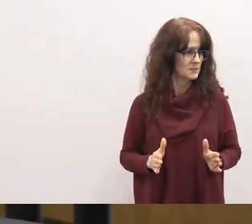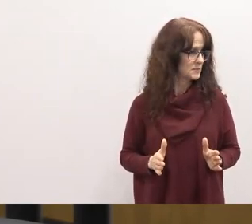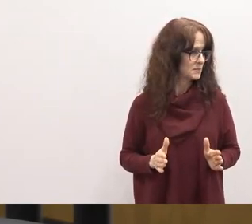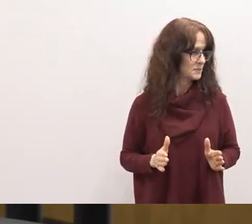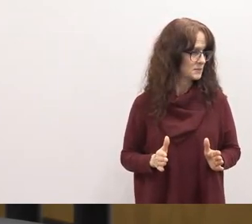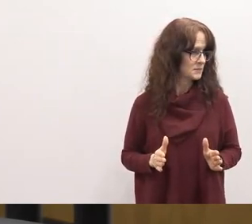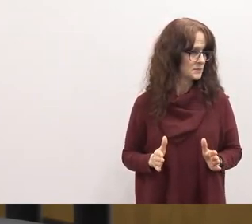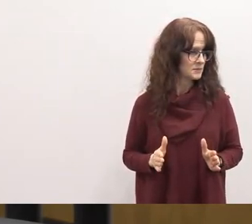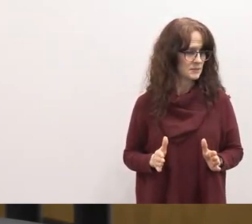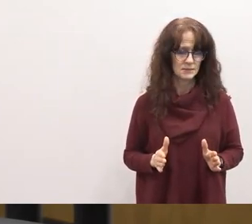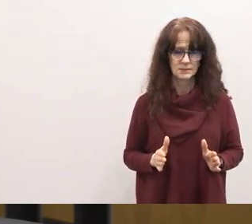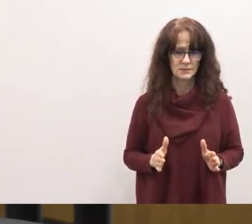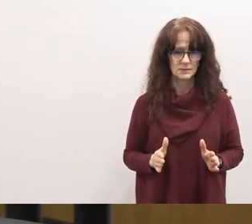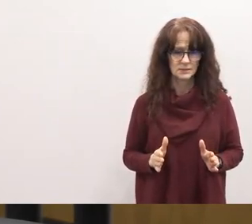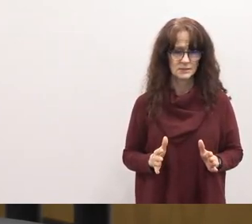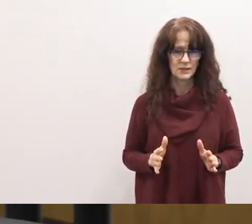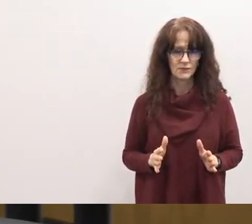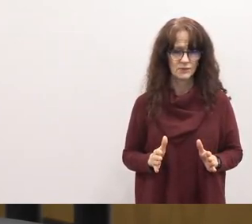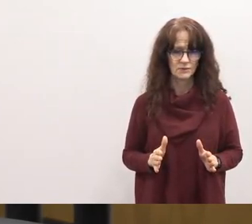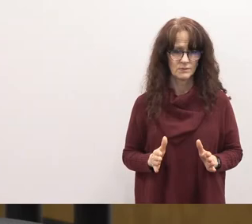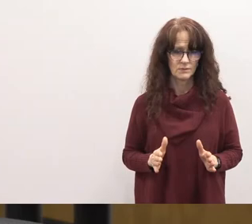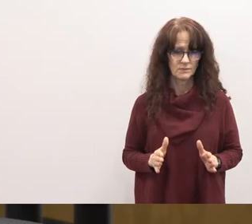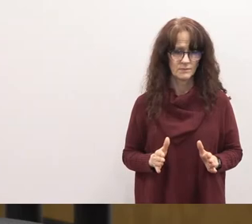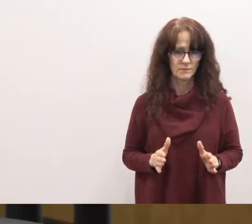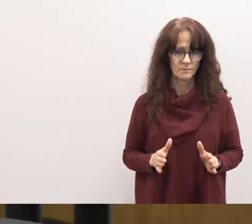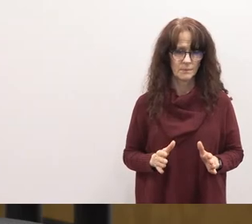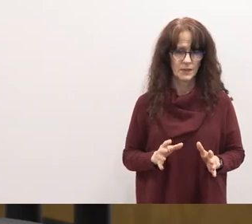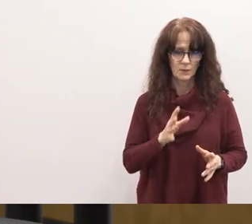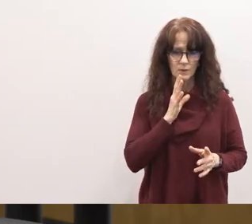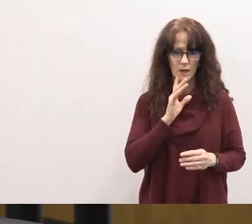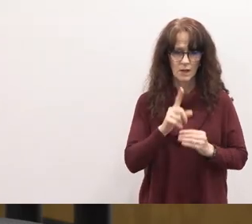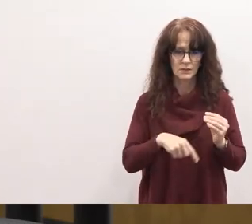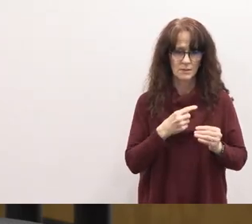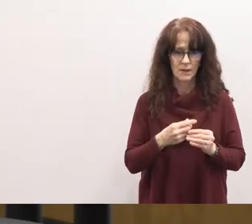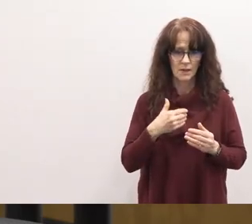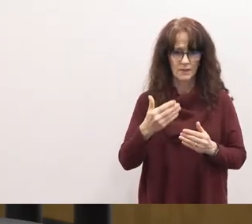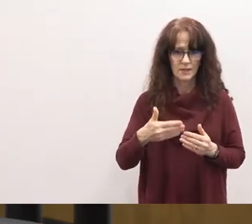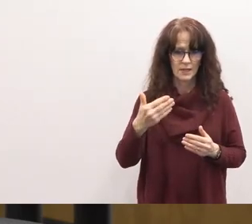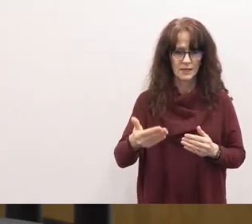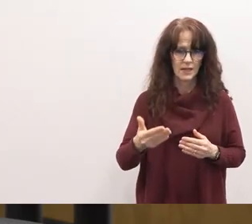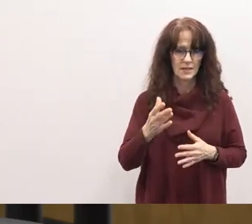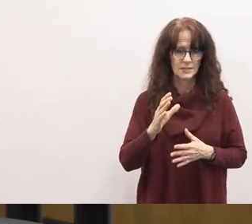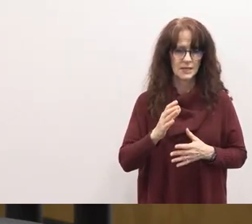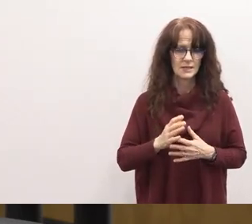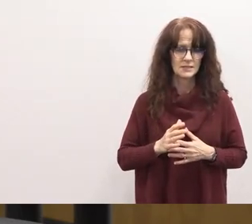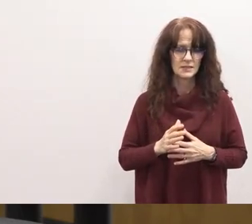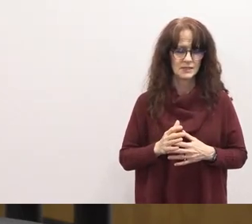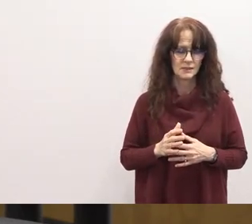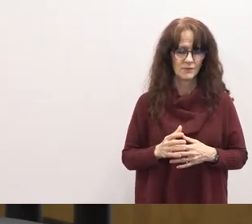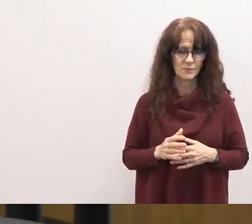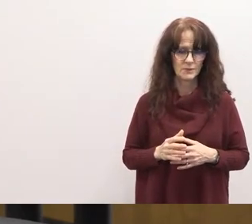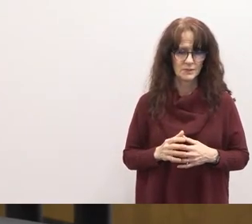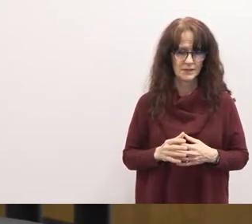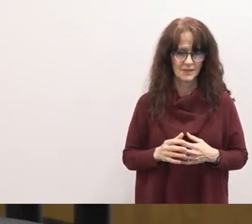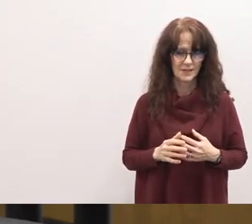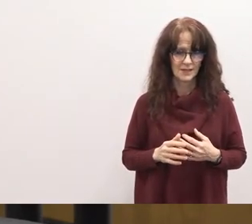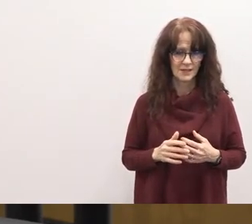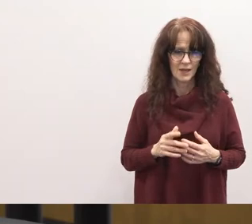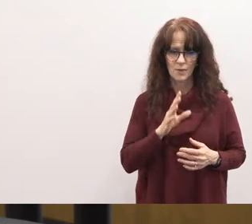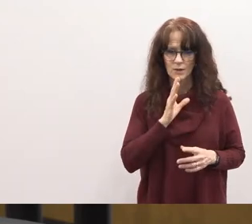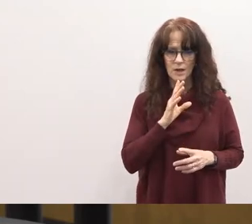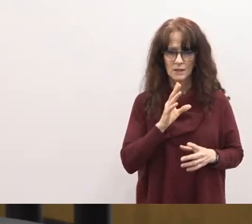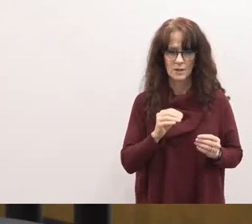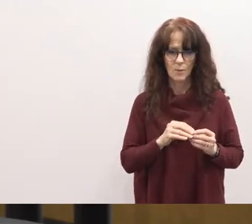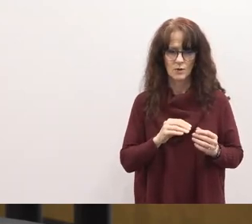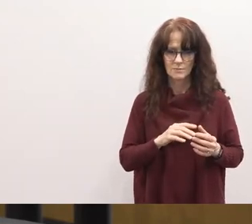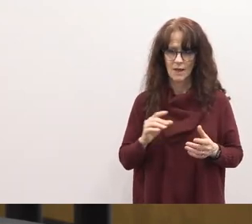as we talked about the next steps, and all honesty, and this is me actually talking more to